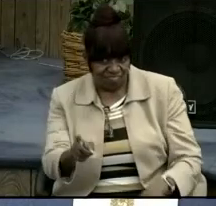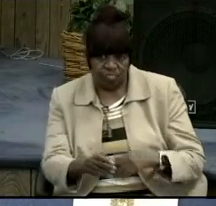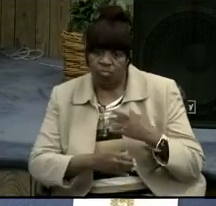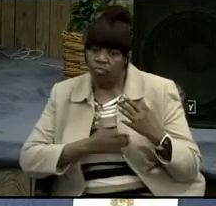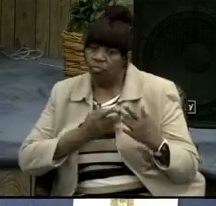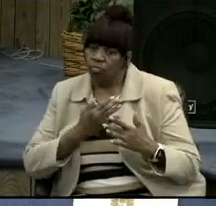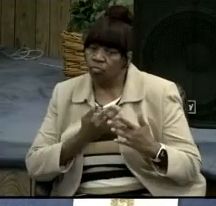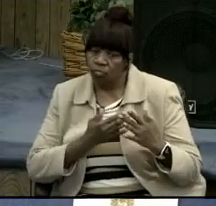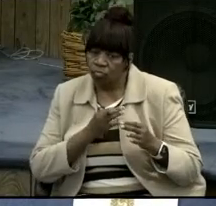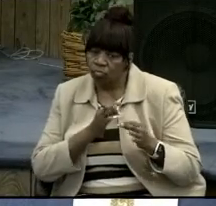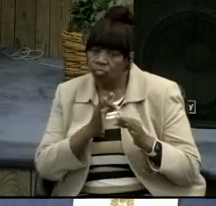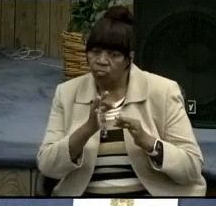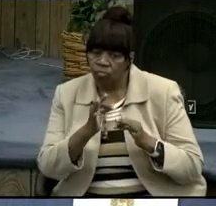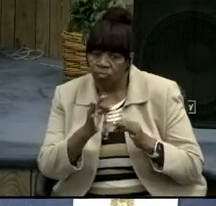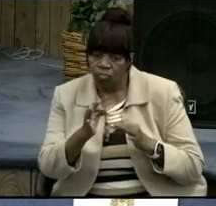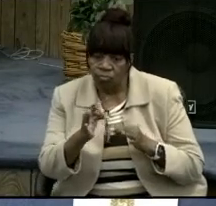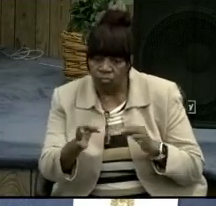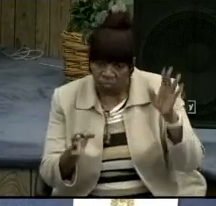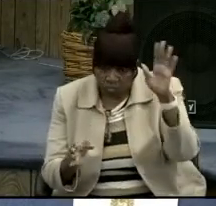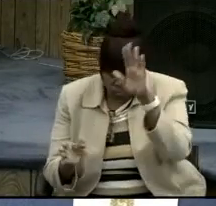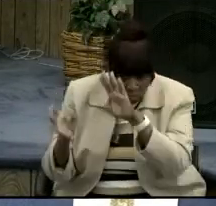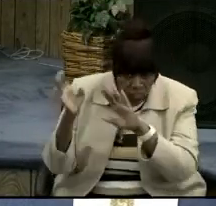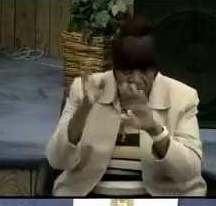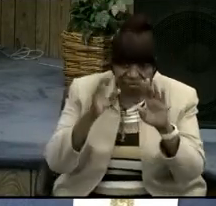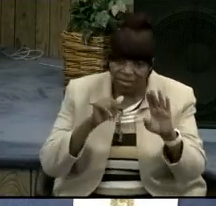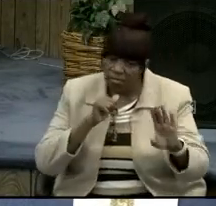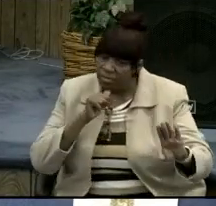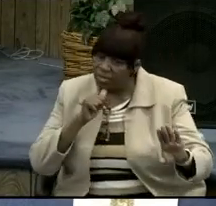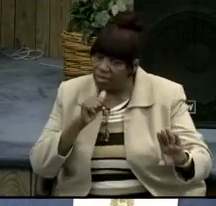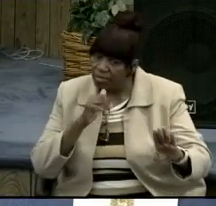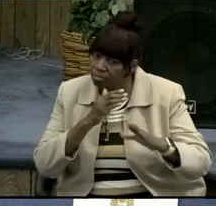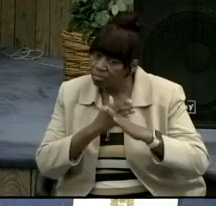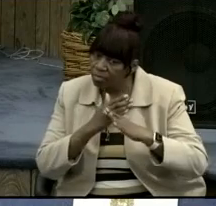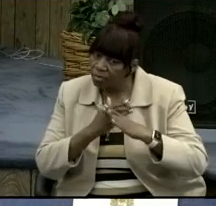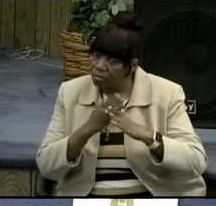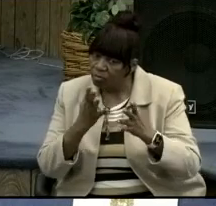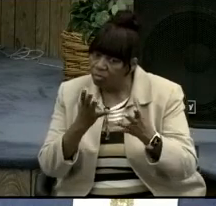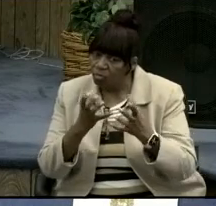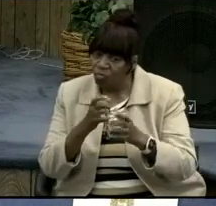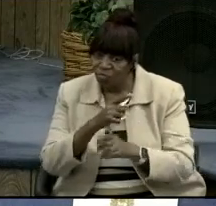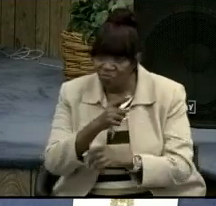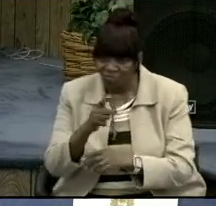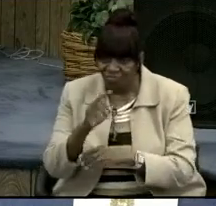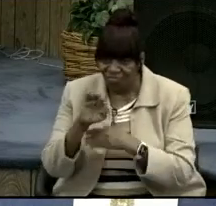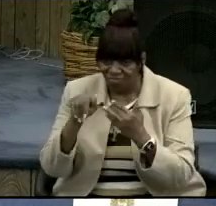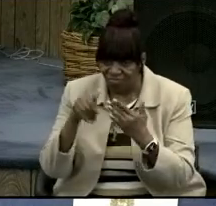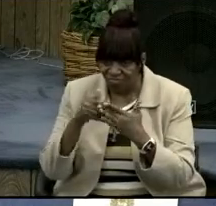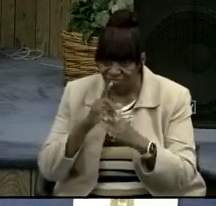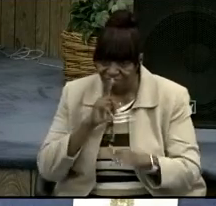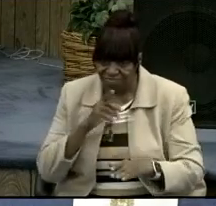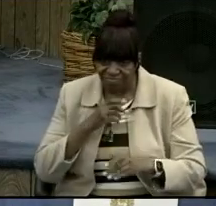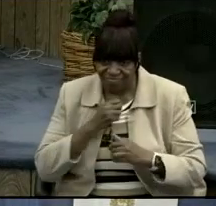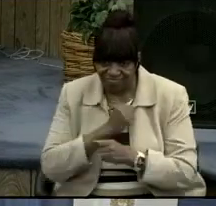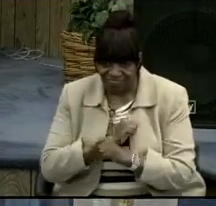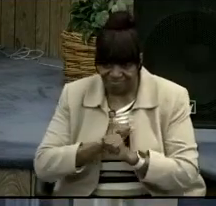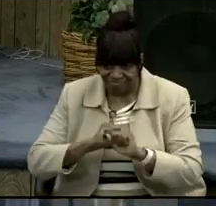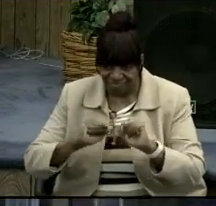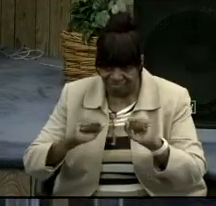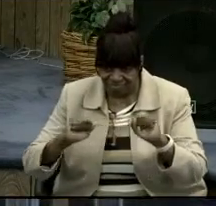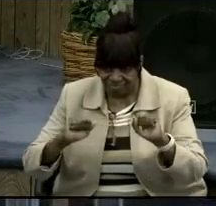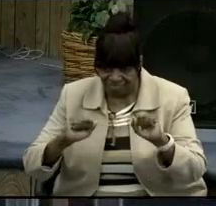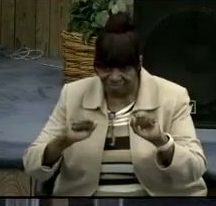I'd rather you be safe than anything else. So it might be one of the only times we tell you to look at your